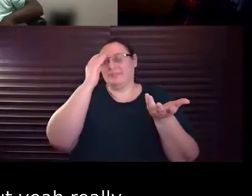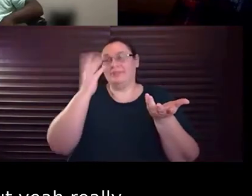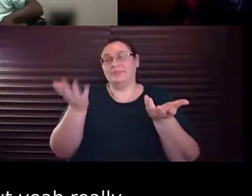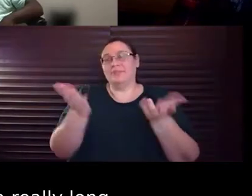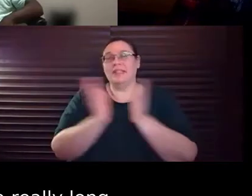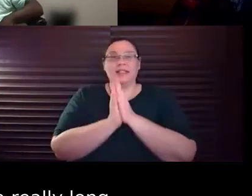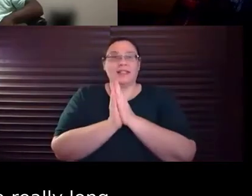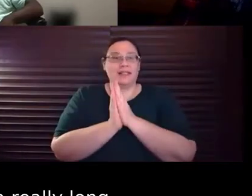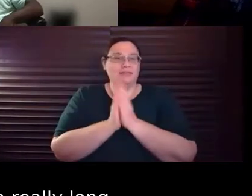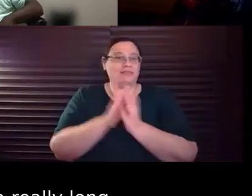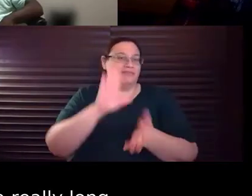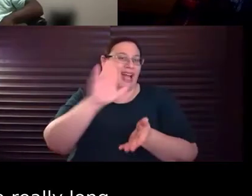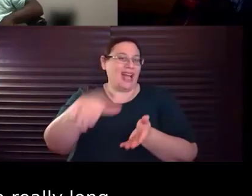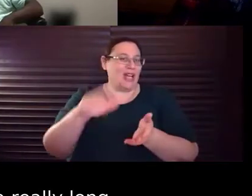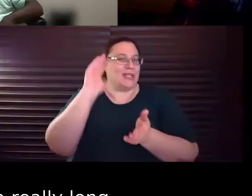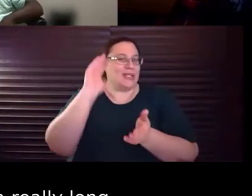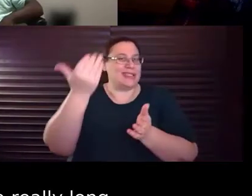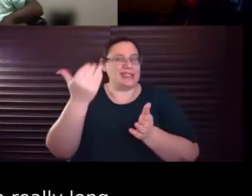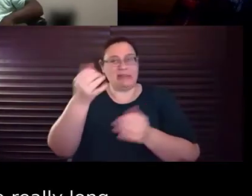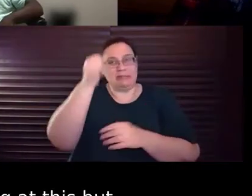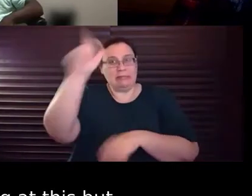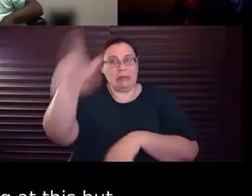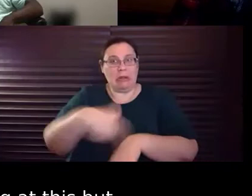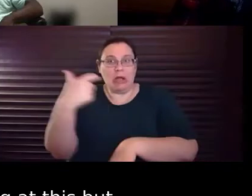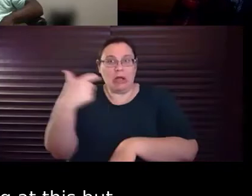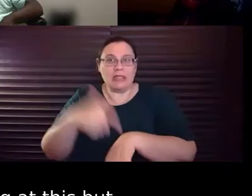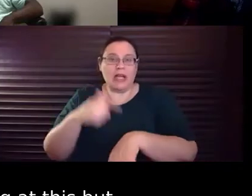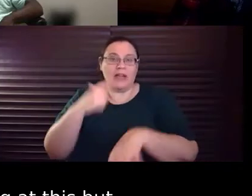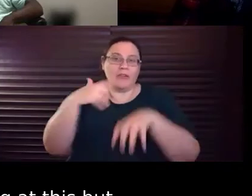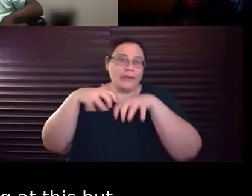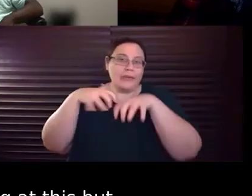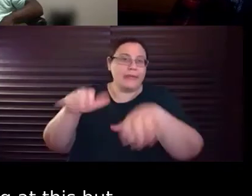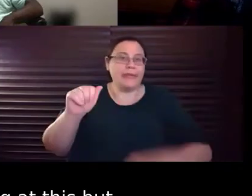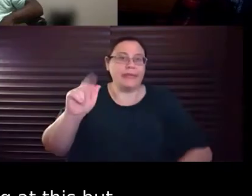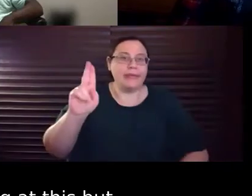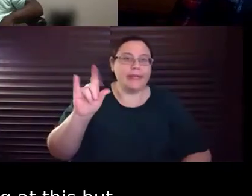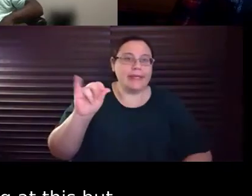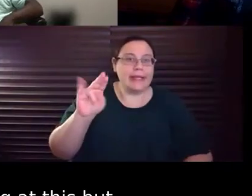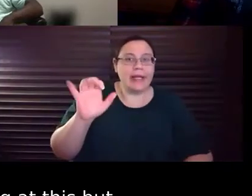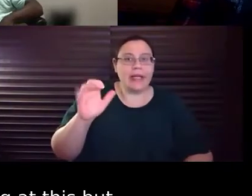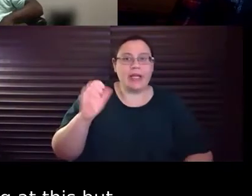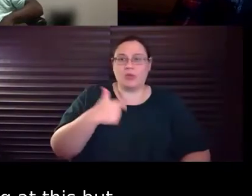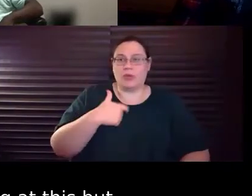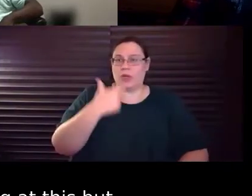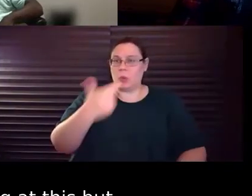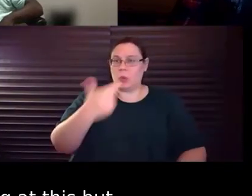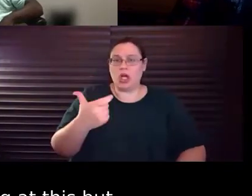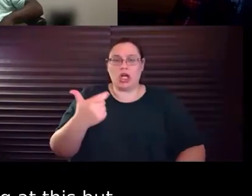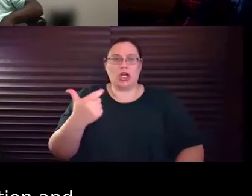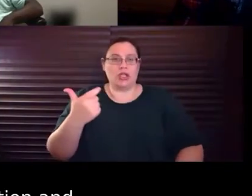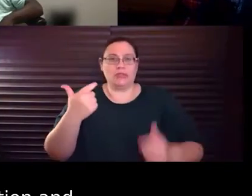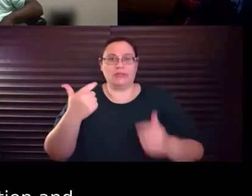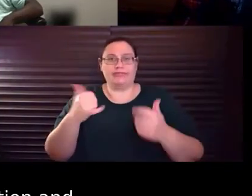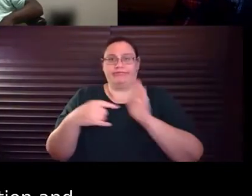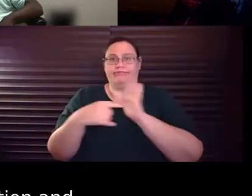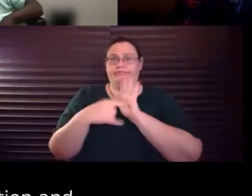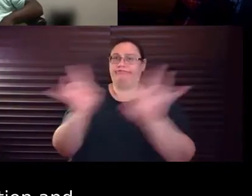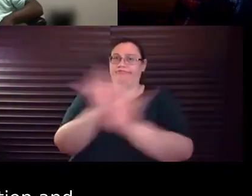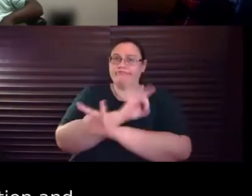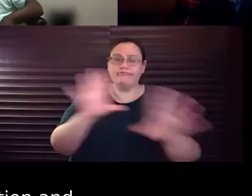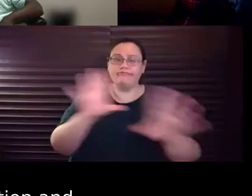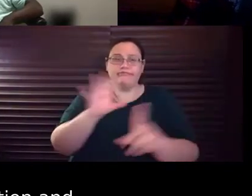I know that it seemed like a really long time, and for the audience, we're looking at this, but I'm like, that shows us an incredible amount of